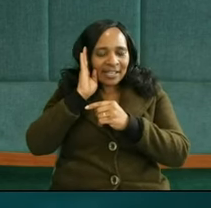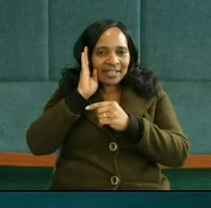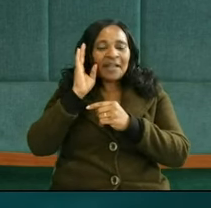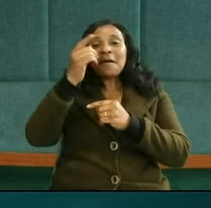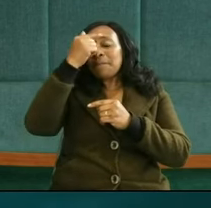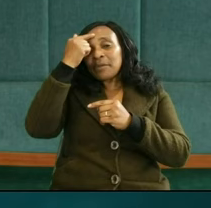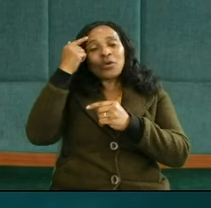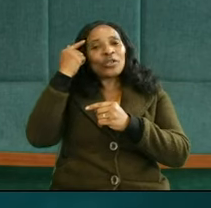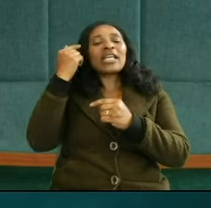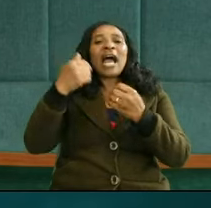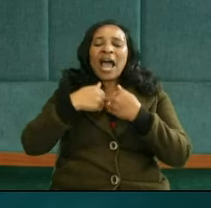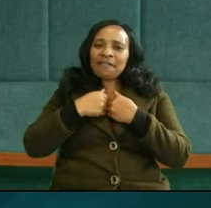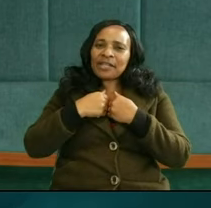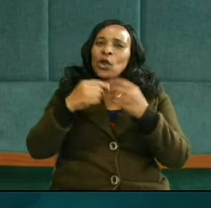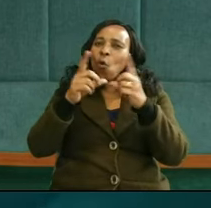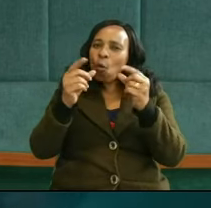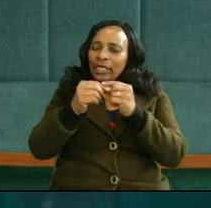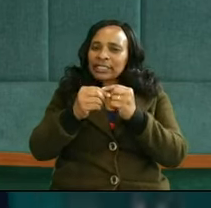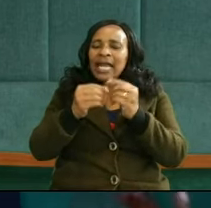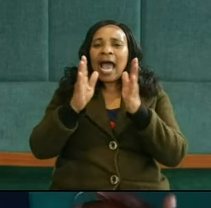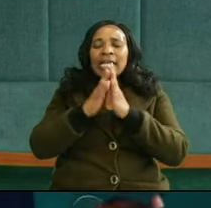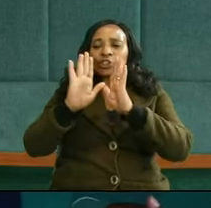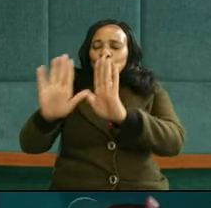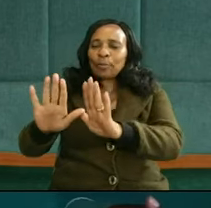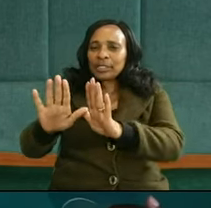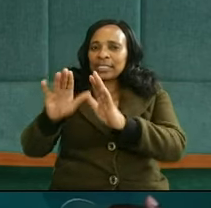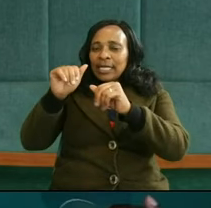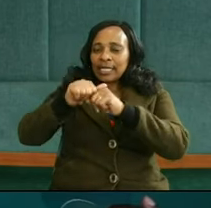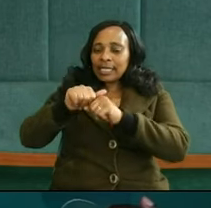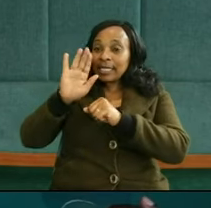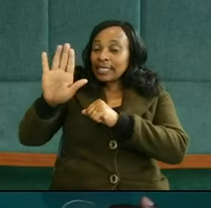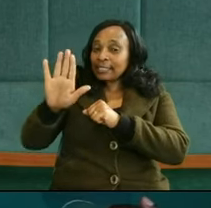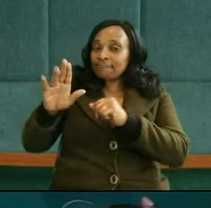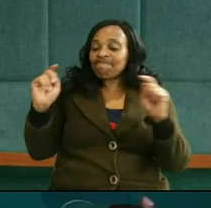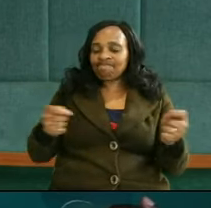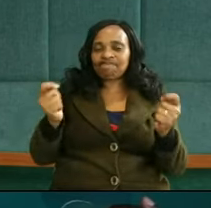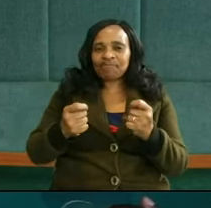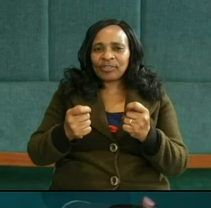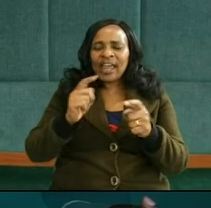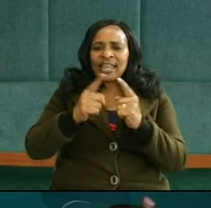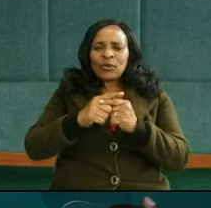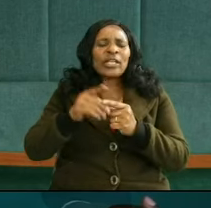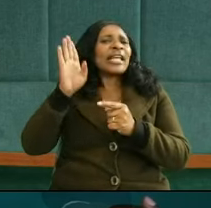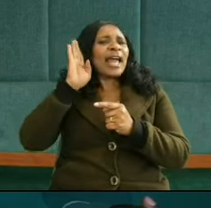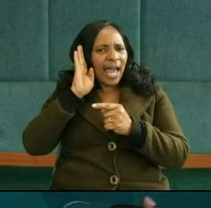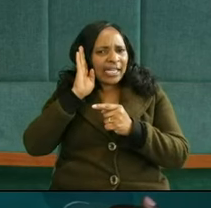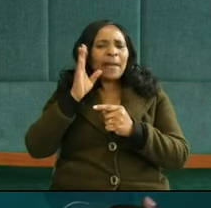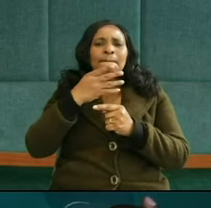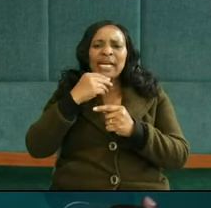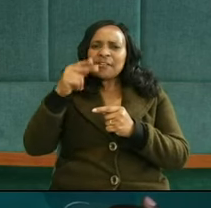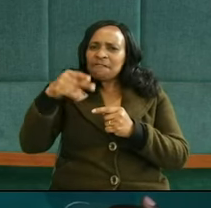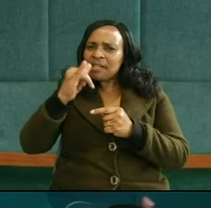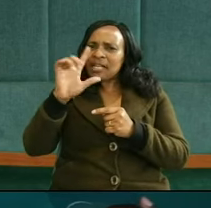had astonished them with his sorcery. But when they believed Philip as he preached the things concerning the